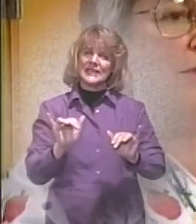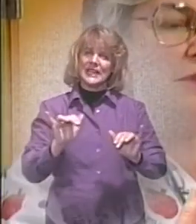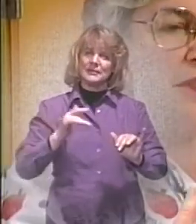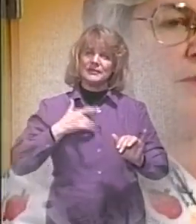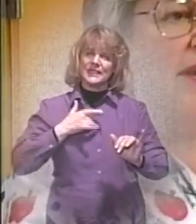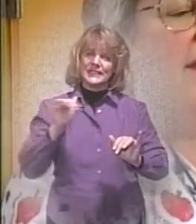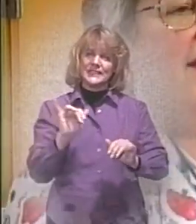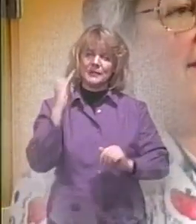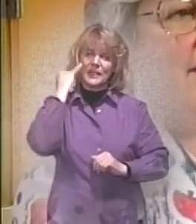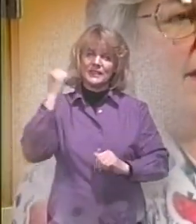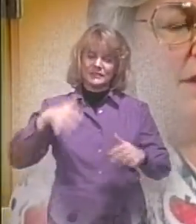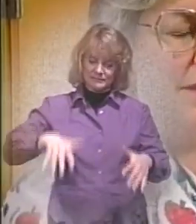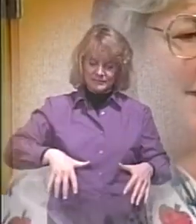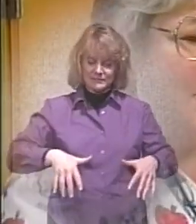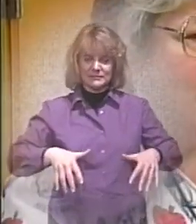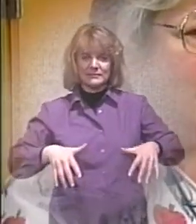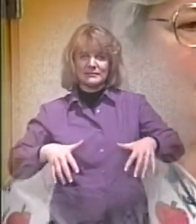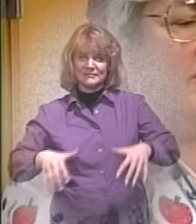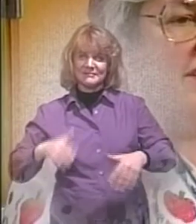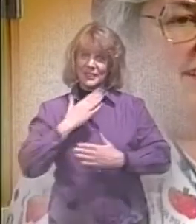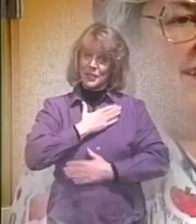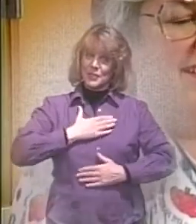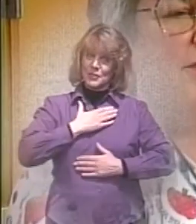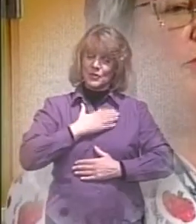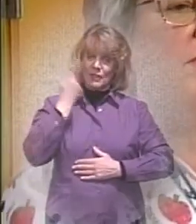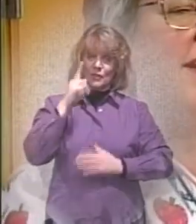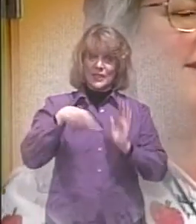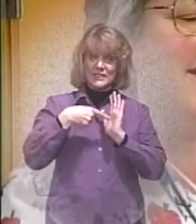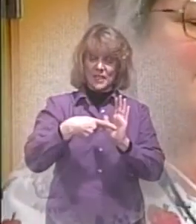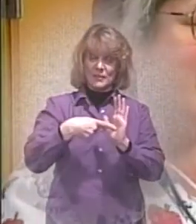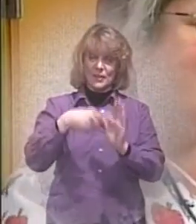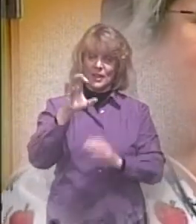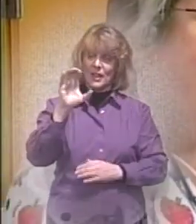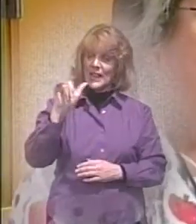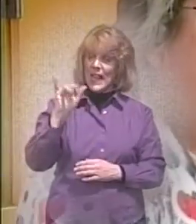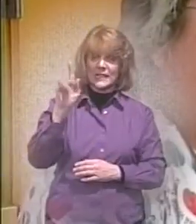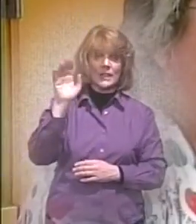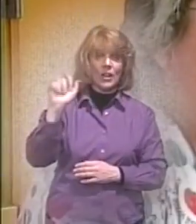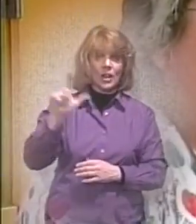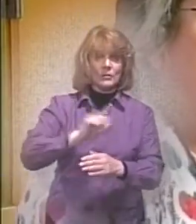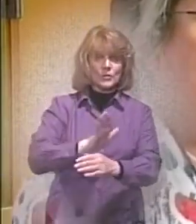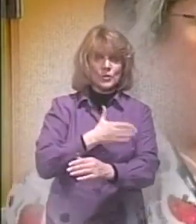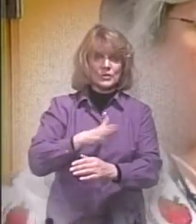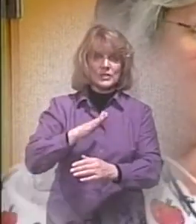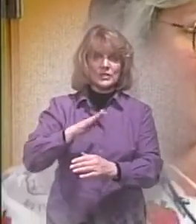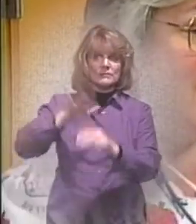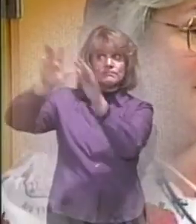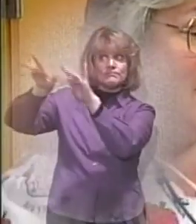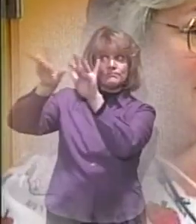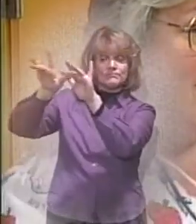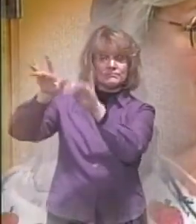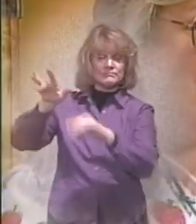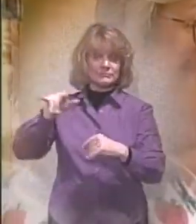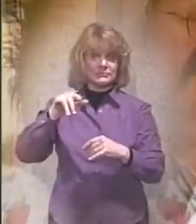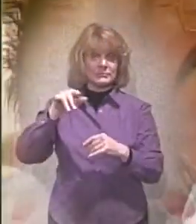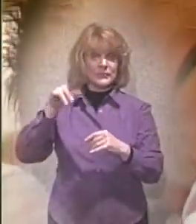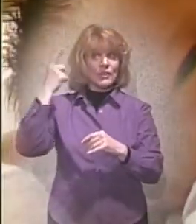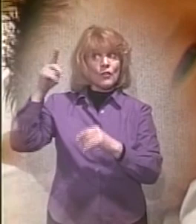motion, Brahms lullaby. They like classical music. So you play tapes like that in utero where your baby can hear